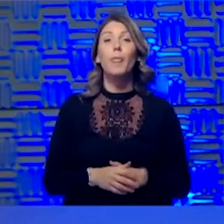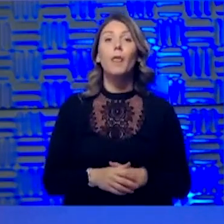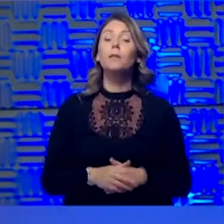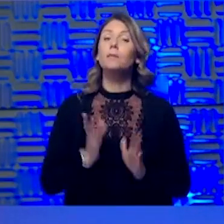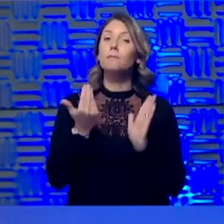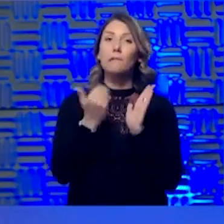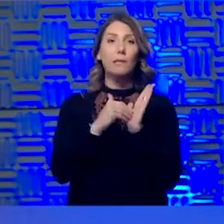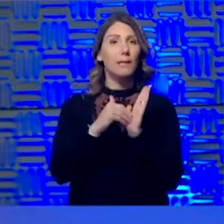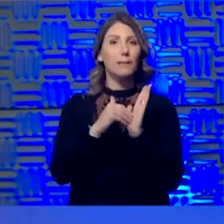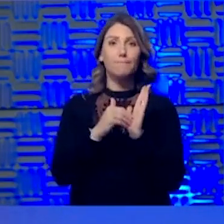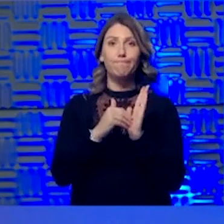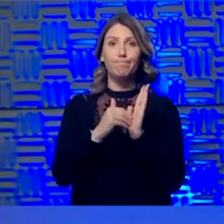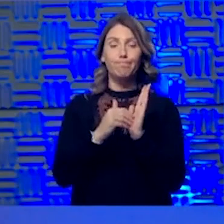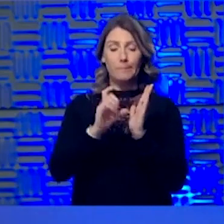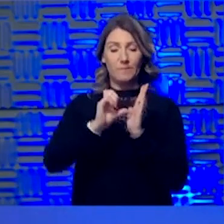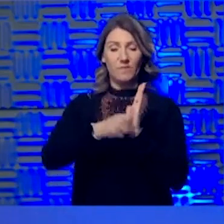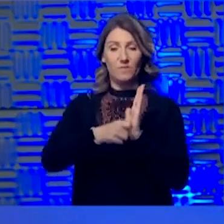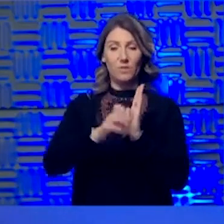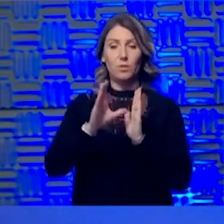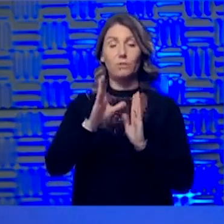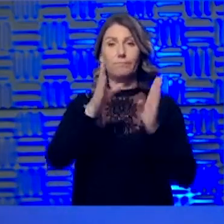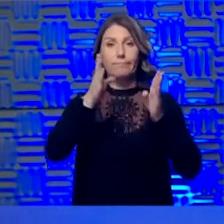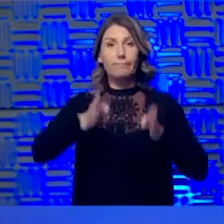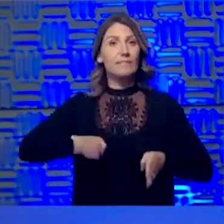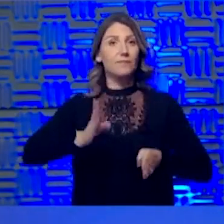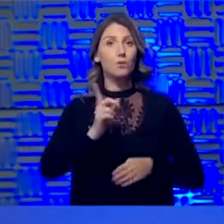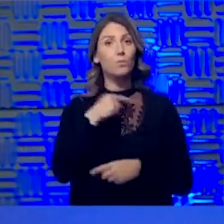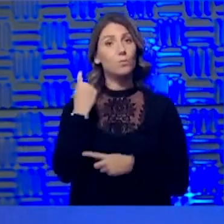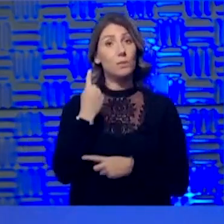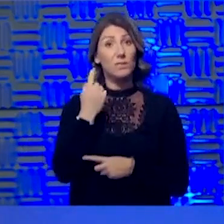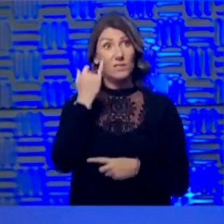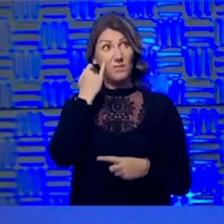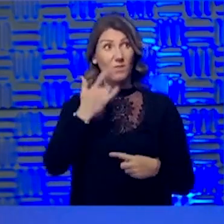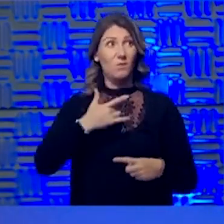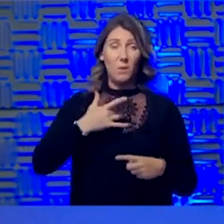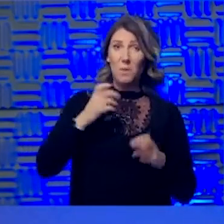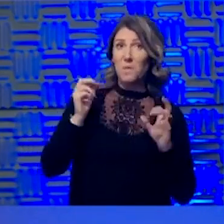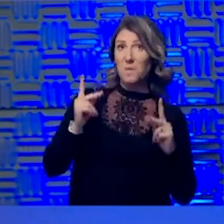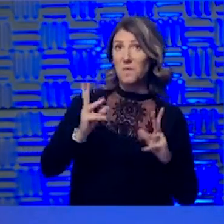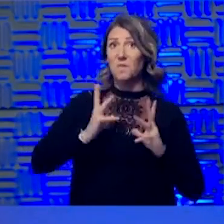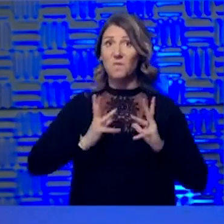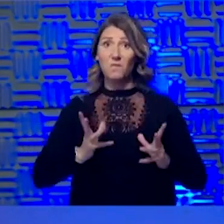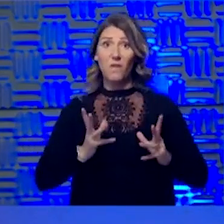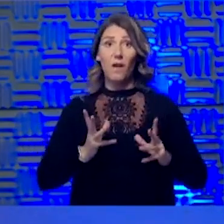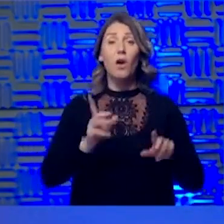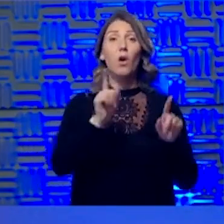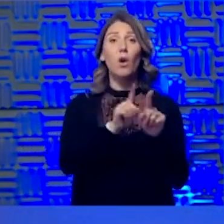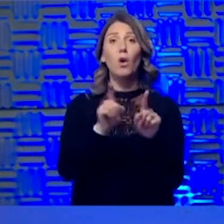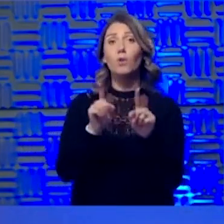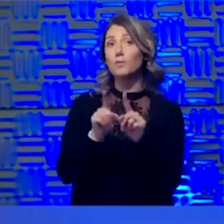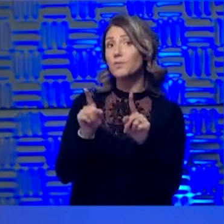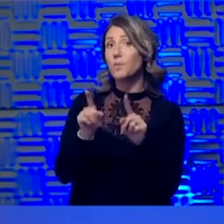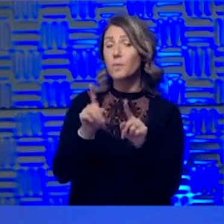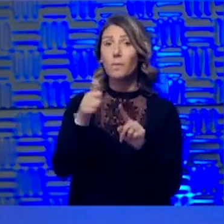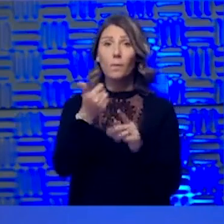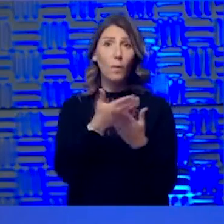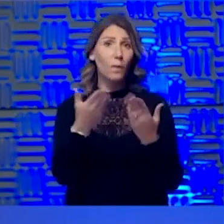goes down to individual risk. Do you think you can do that? The other thing is, are you driving home for